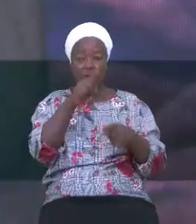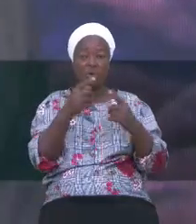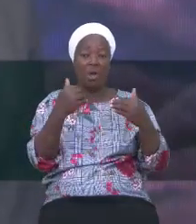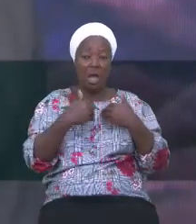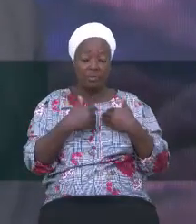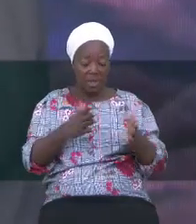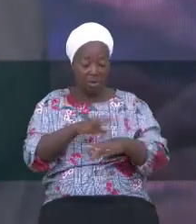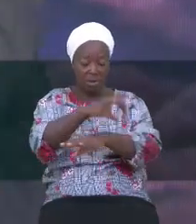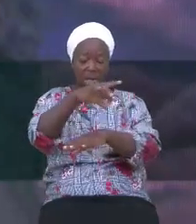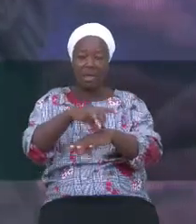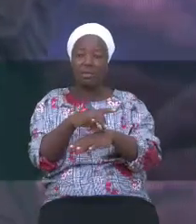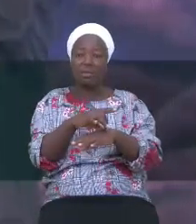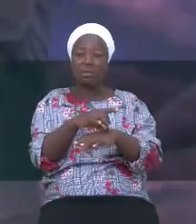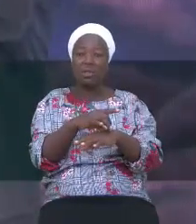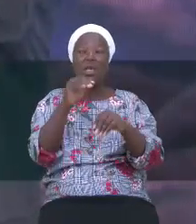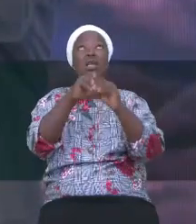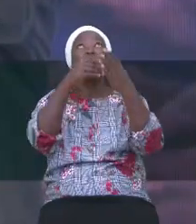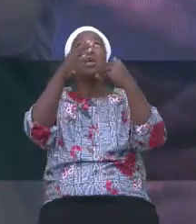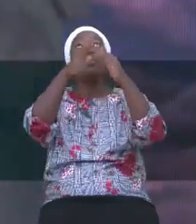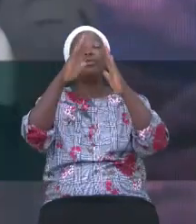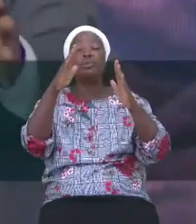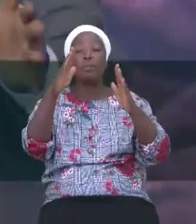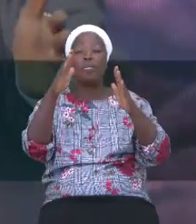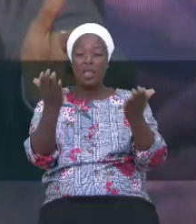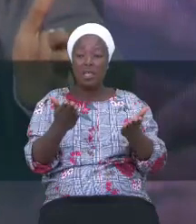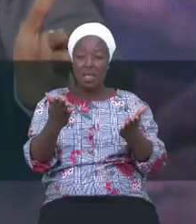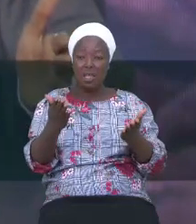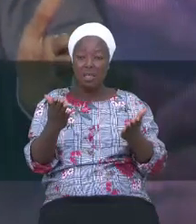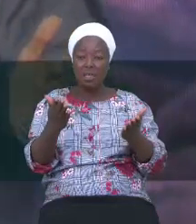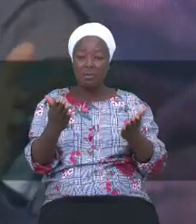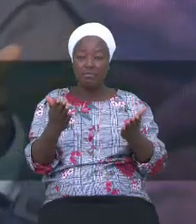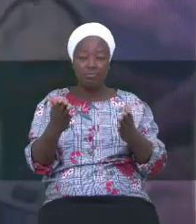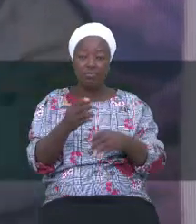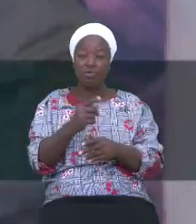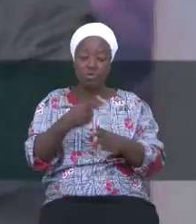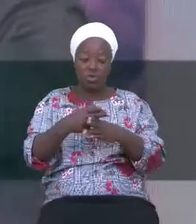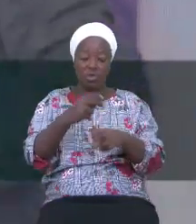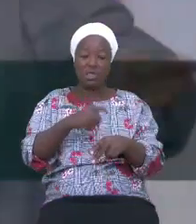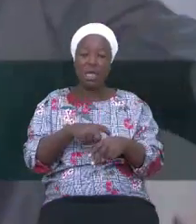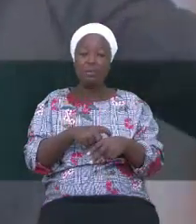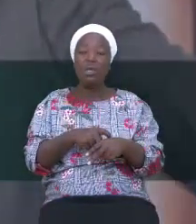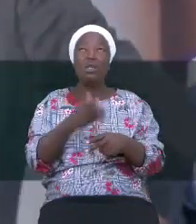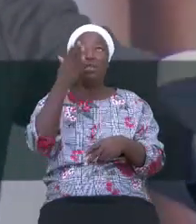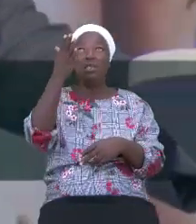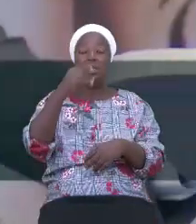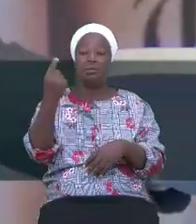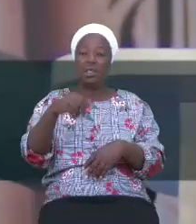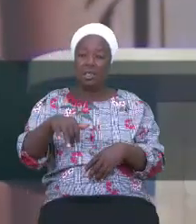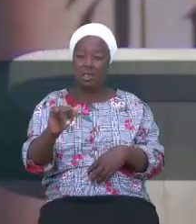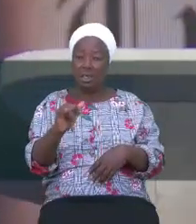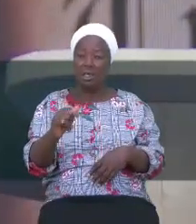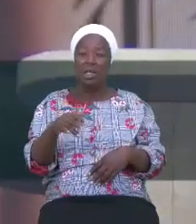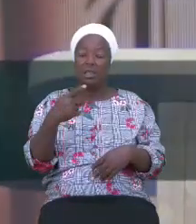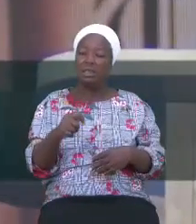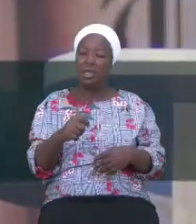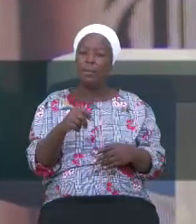on earth, in heaven, here, temporal, there, eternal, the